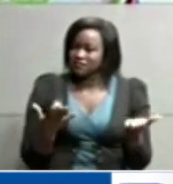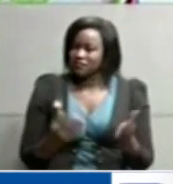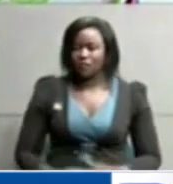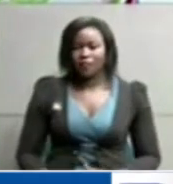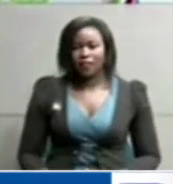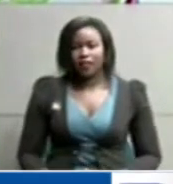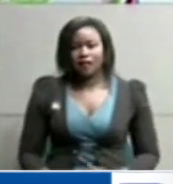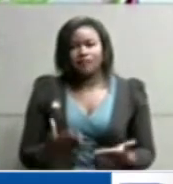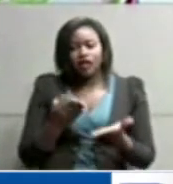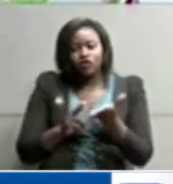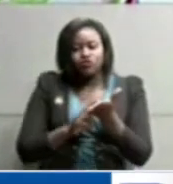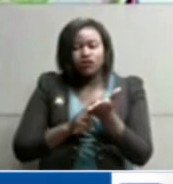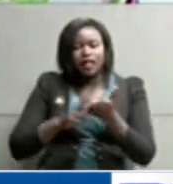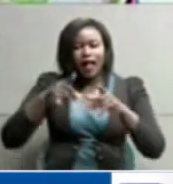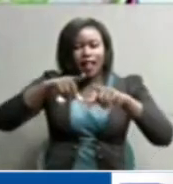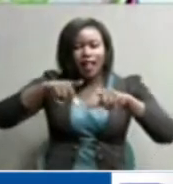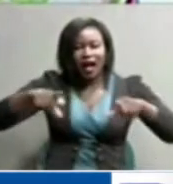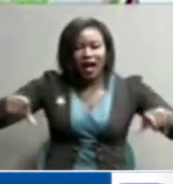either by land